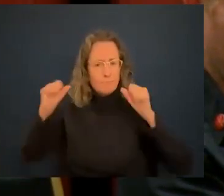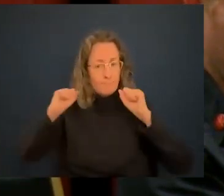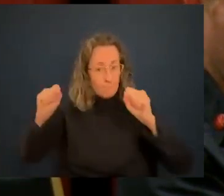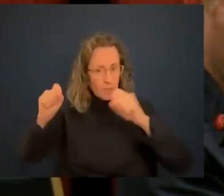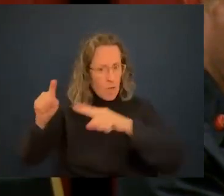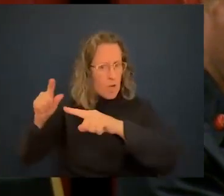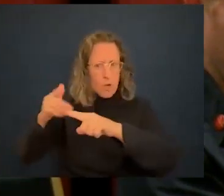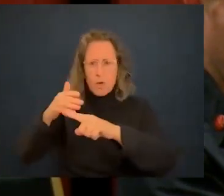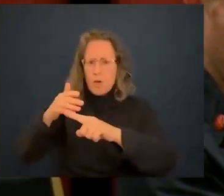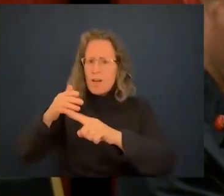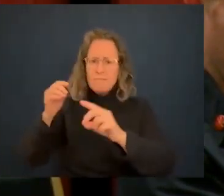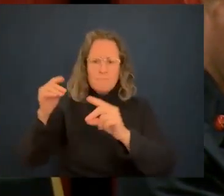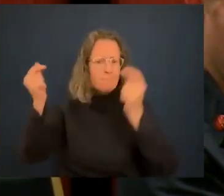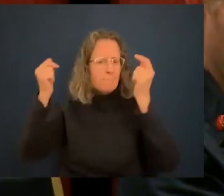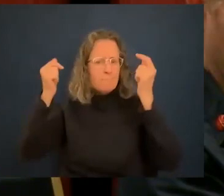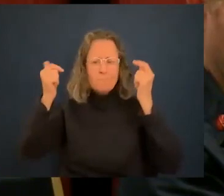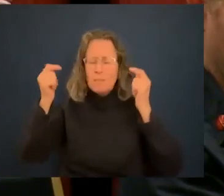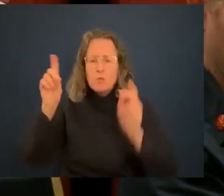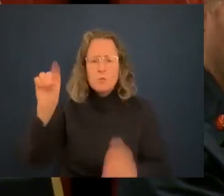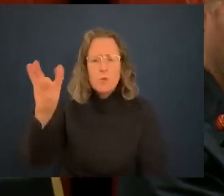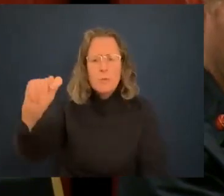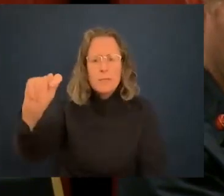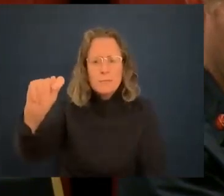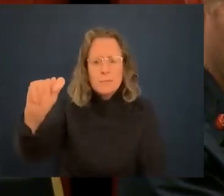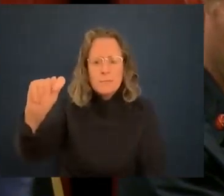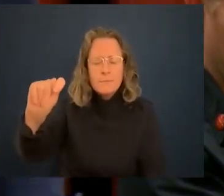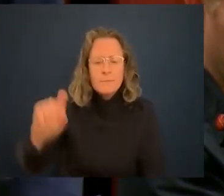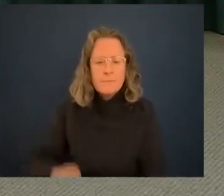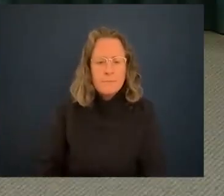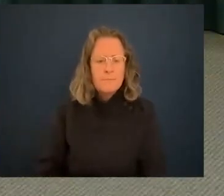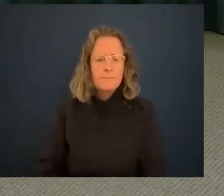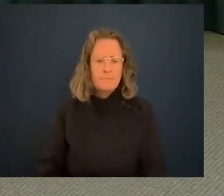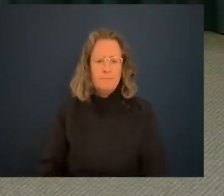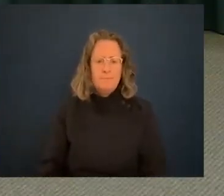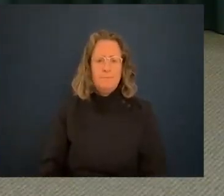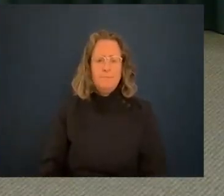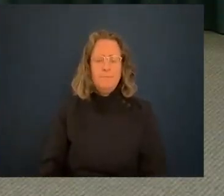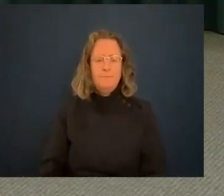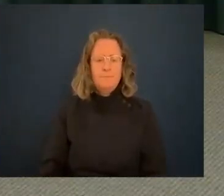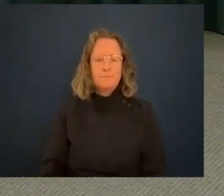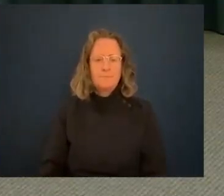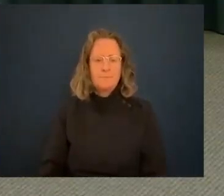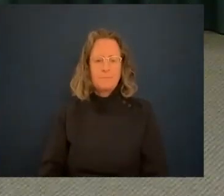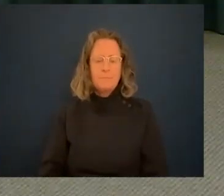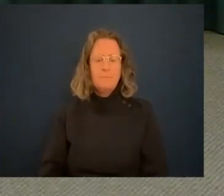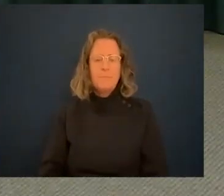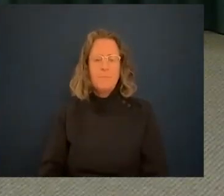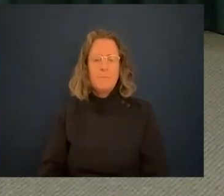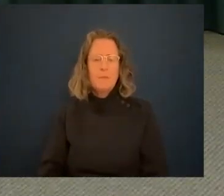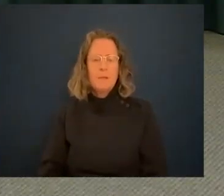really quickly actionable idea and I'll just leave it there great thank you uh